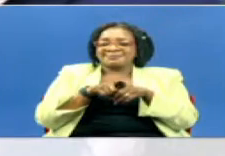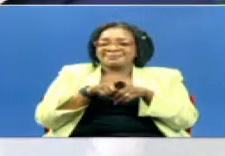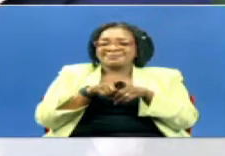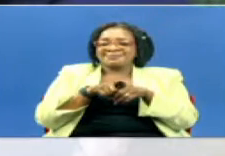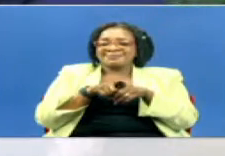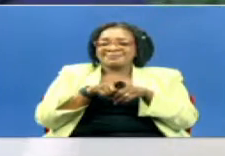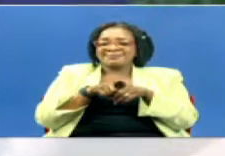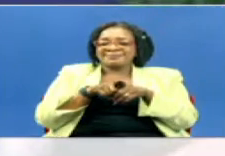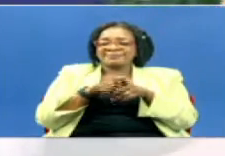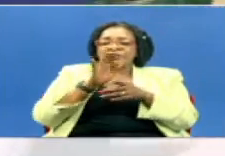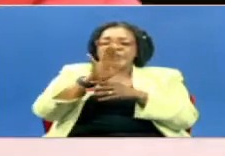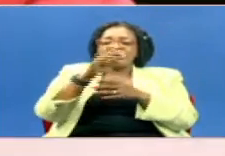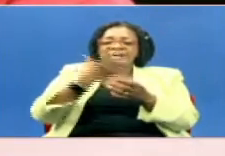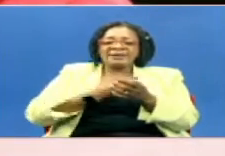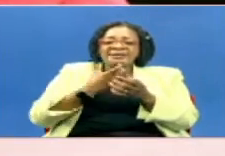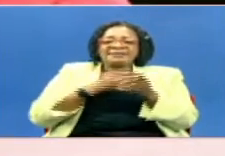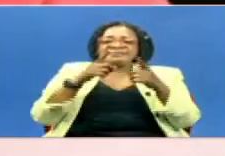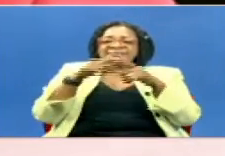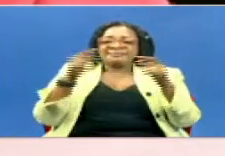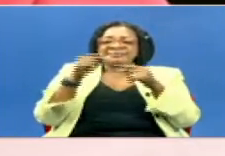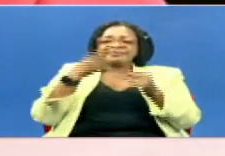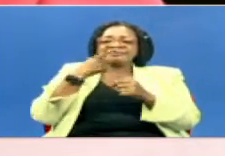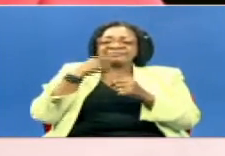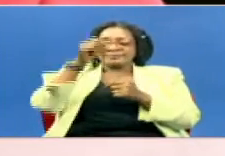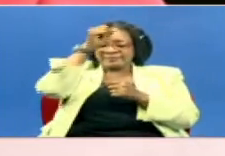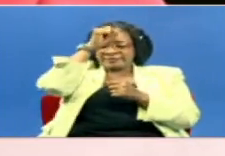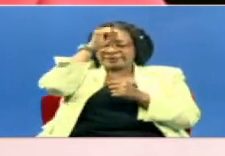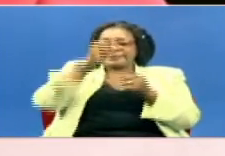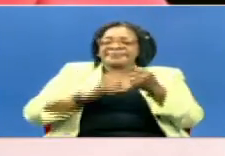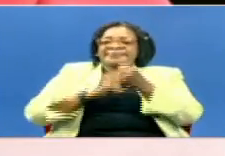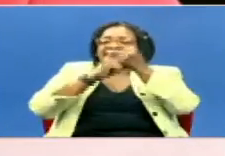And in your own words, you said it would be stupid to support